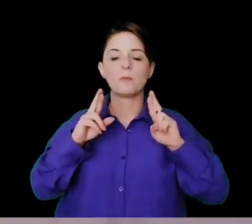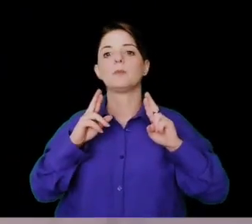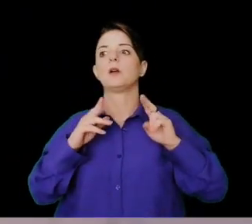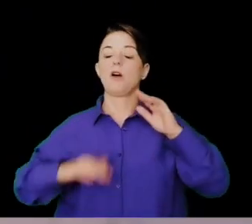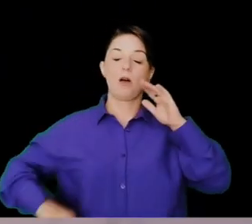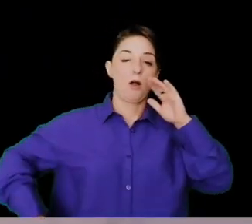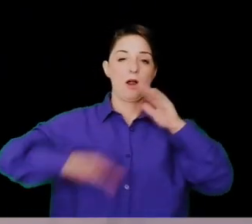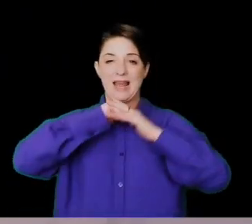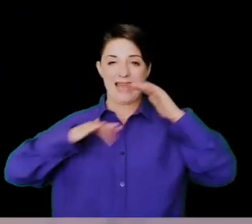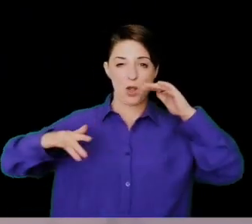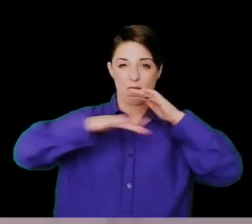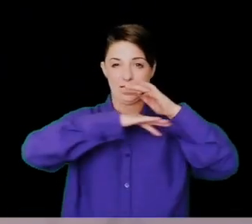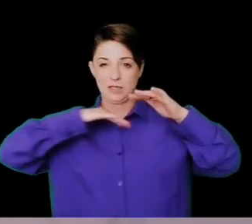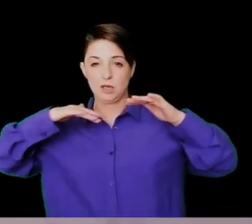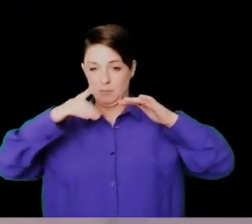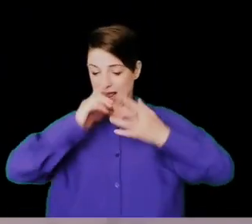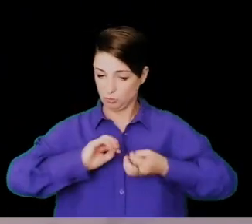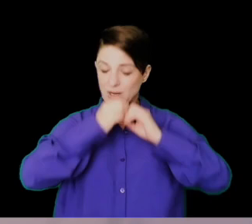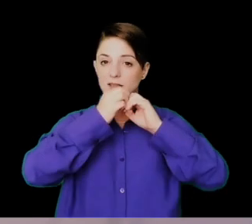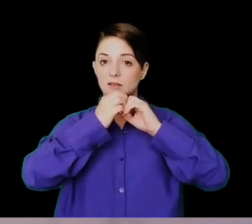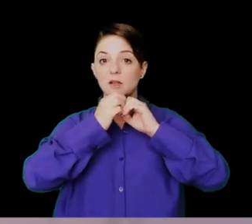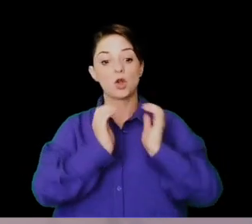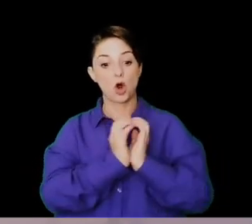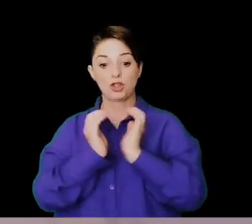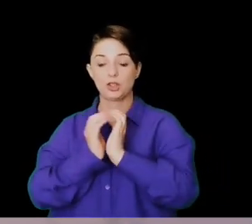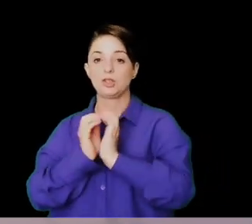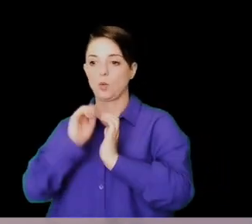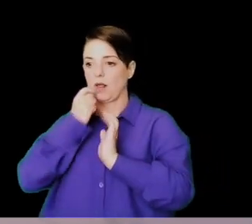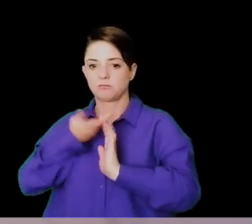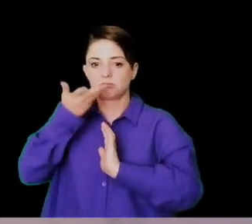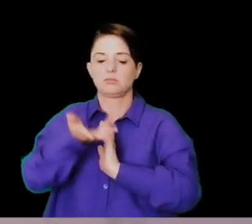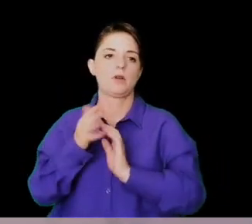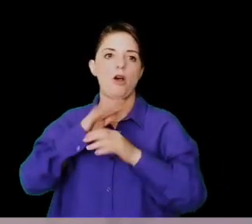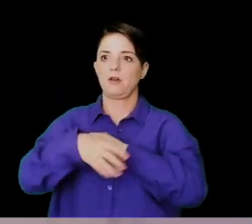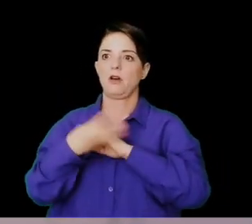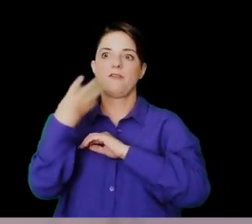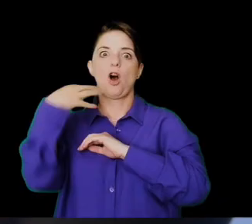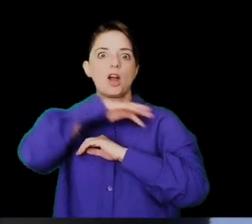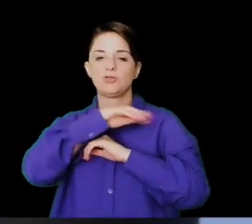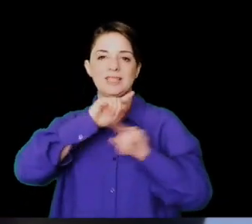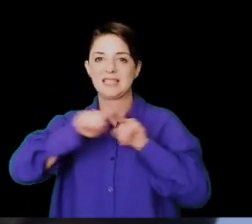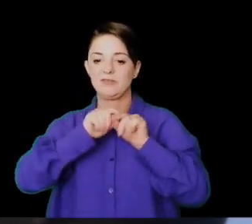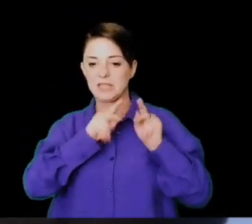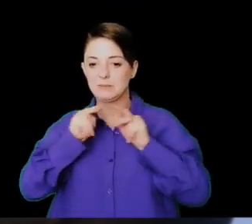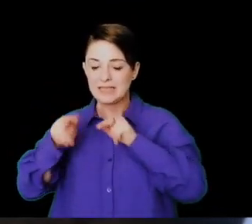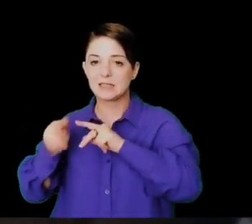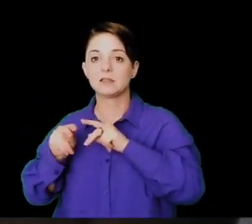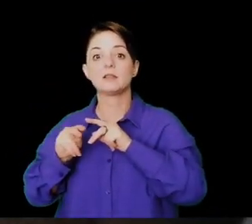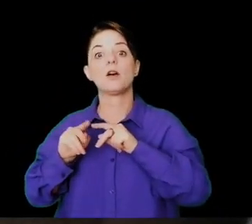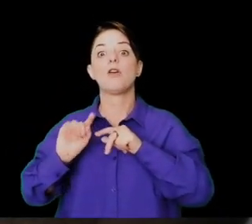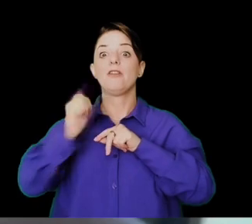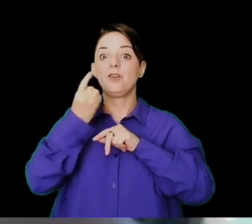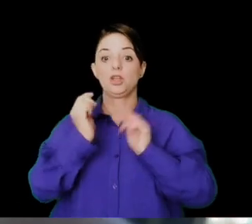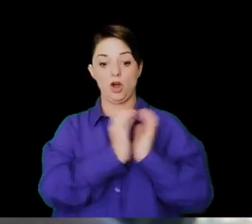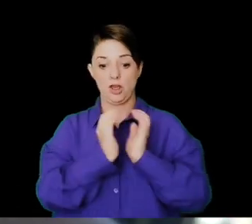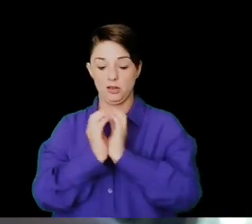can recreate an entire ecosystem, because the oysters are host to something like 400 different species.